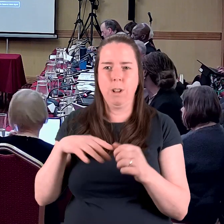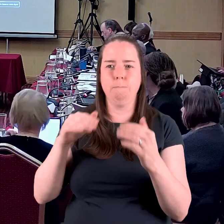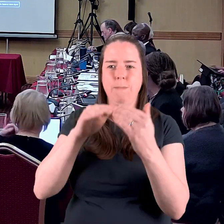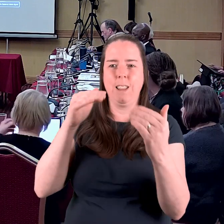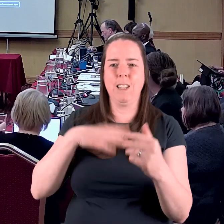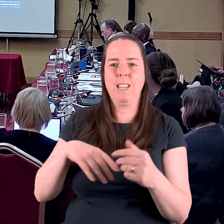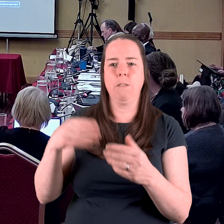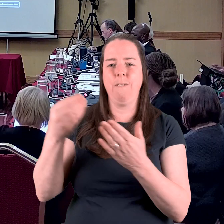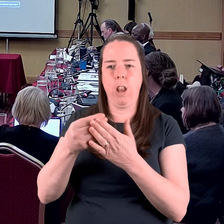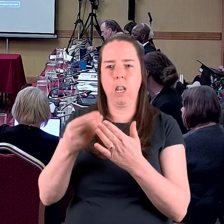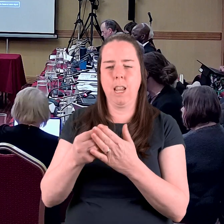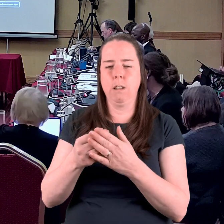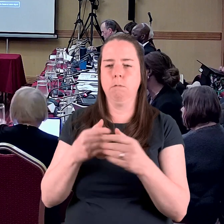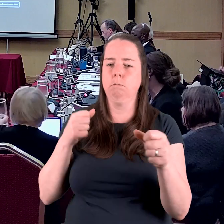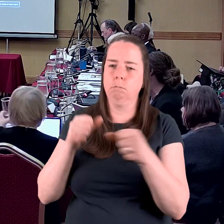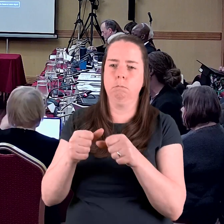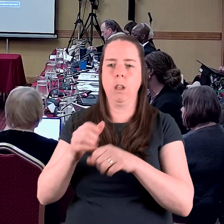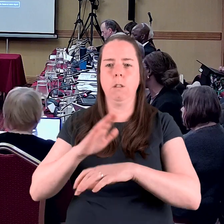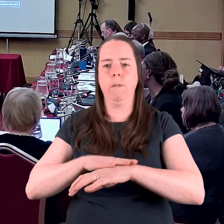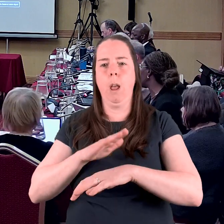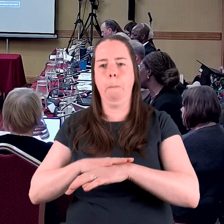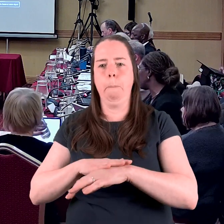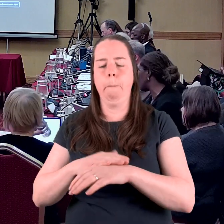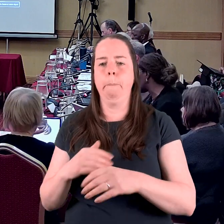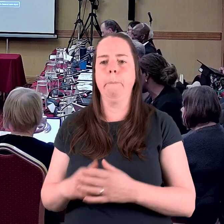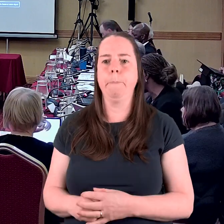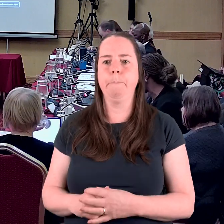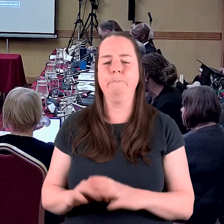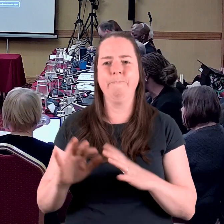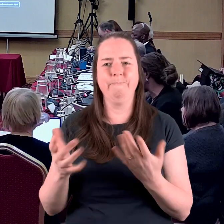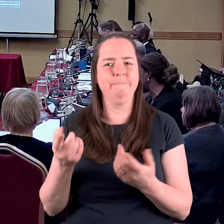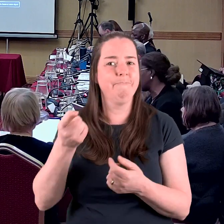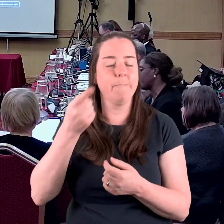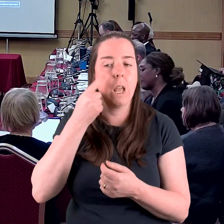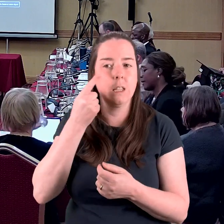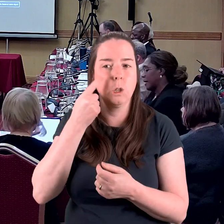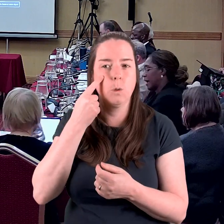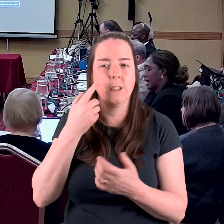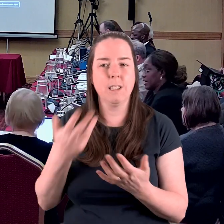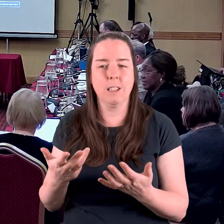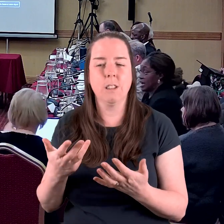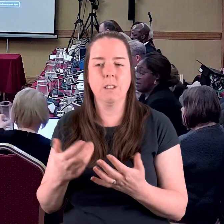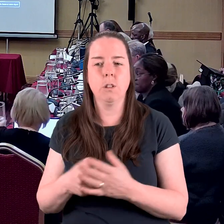that we think will actually meet the needs of the funding in a very short space of time.